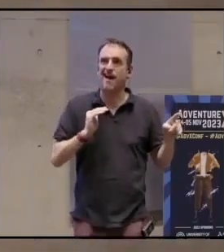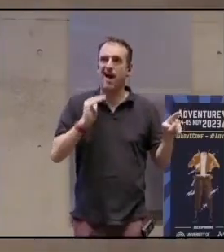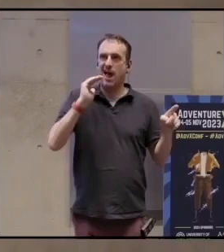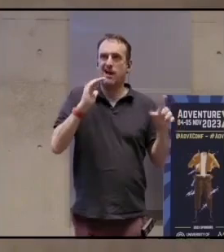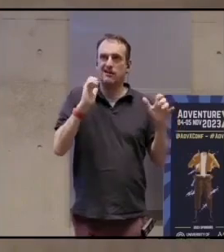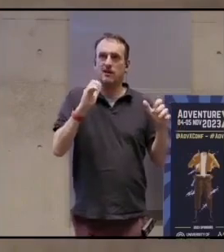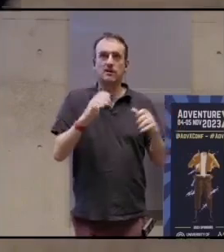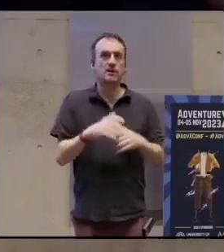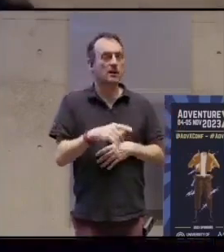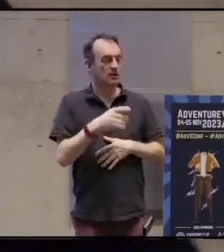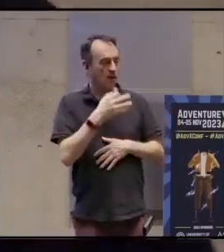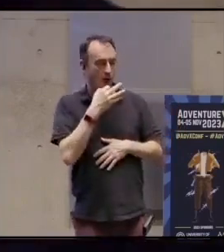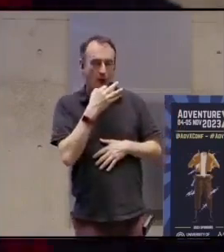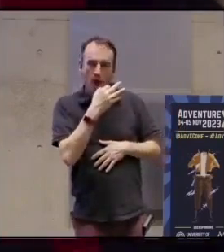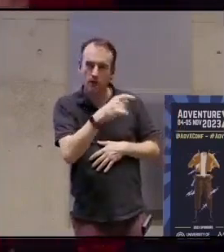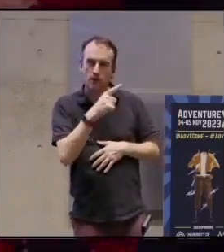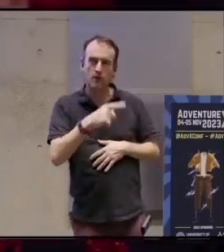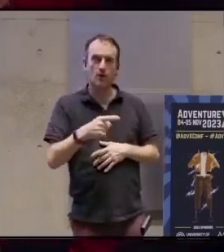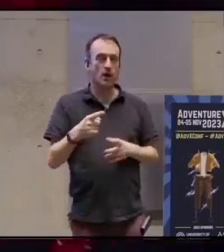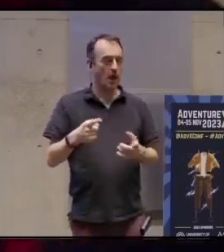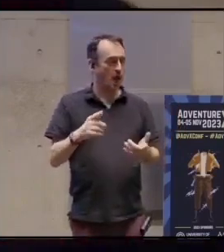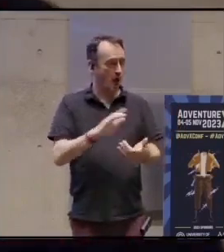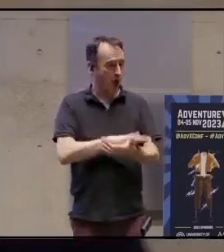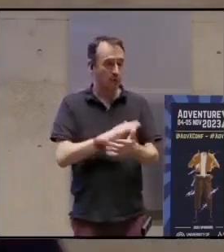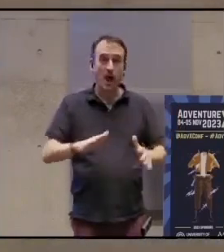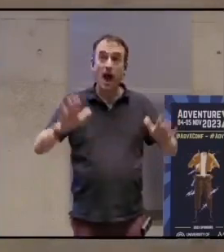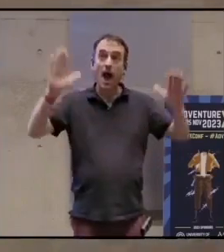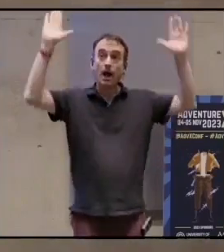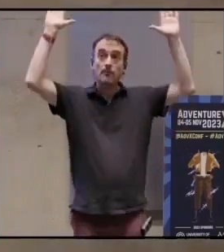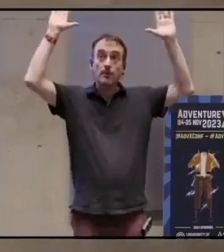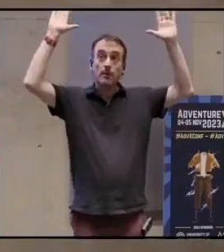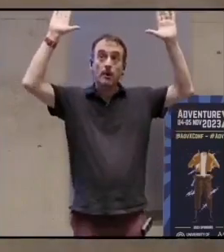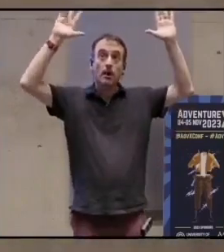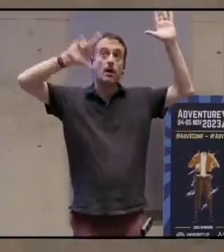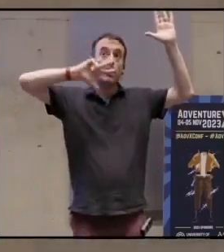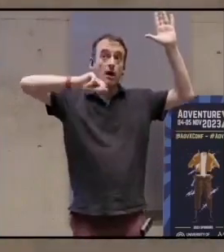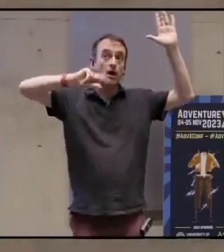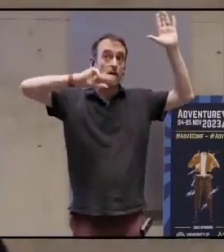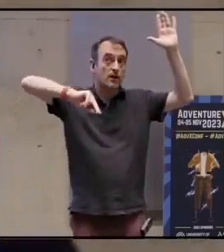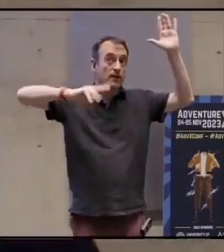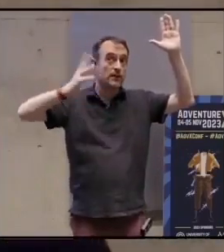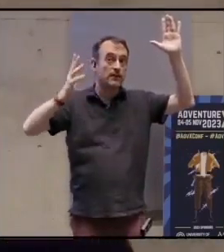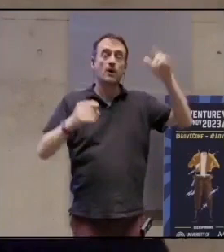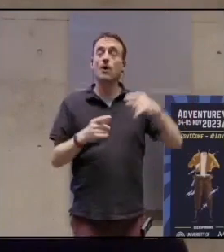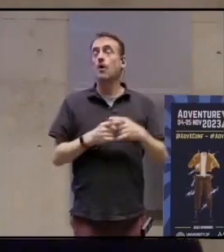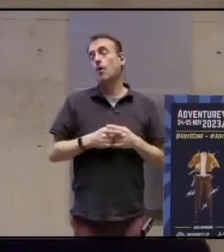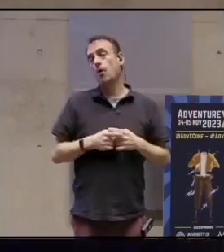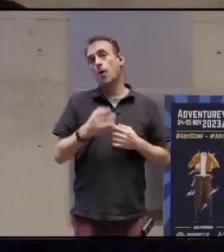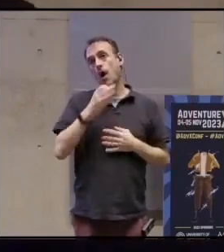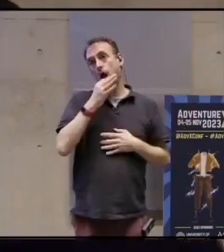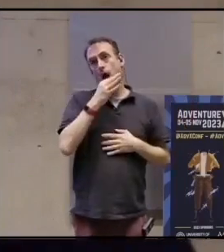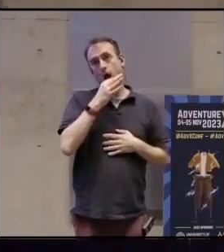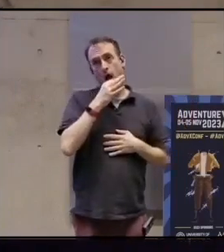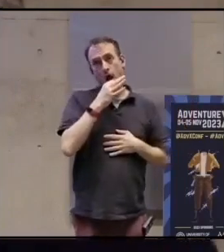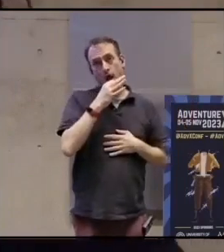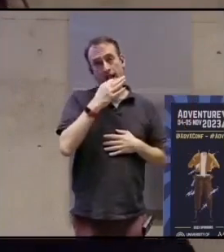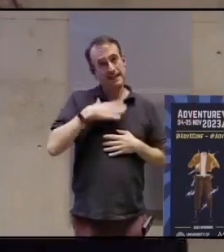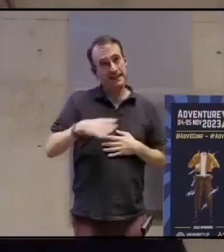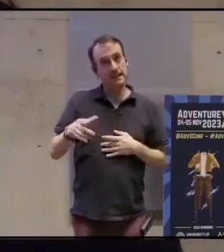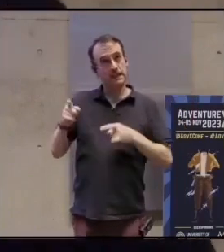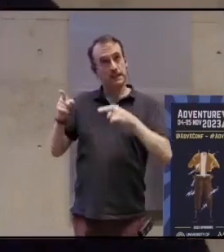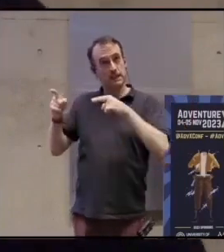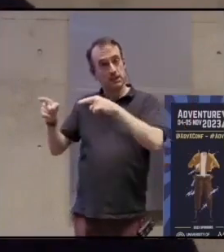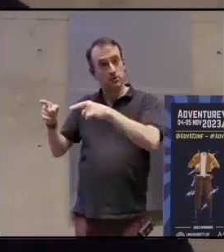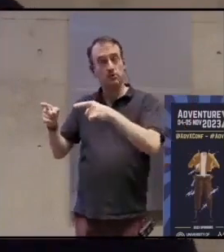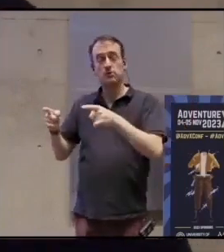I want you to do the line with your arms above your head. Sometimes if you're doing breathing, exerts heavy, ask